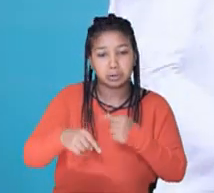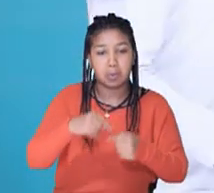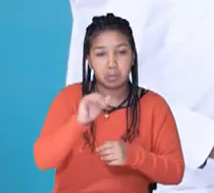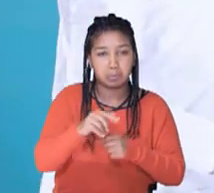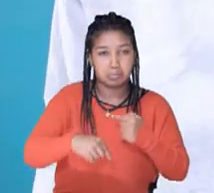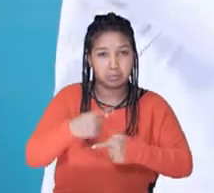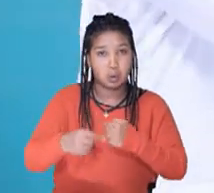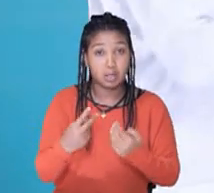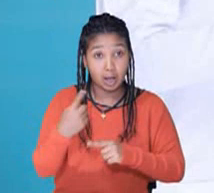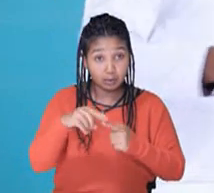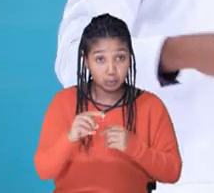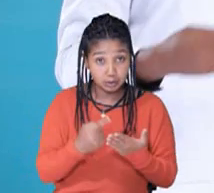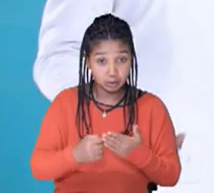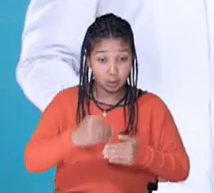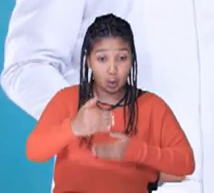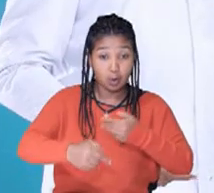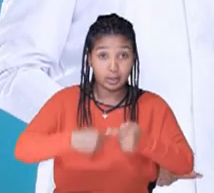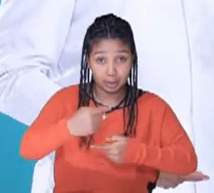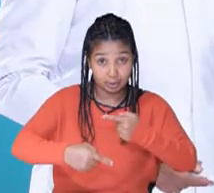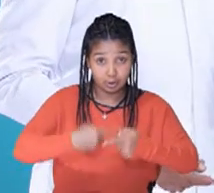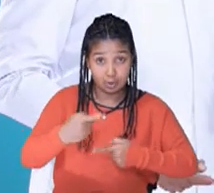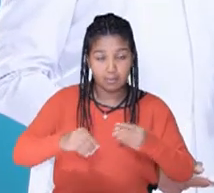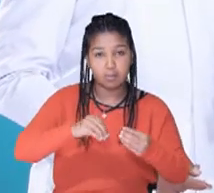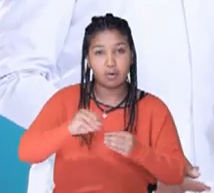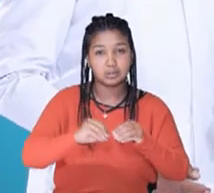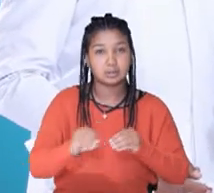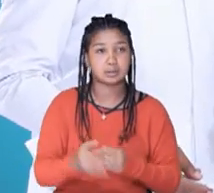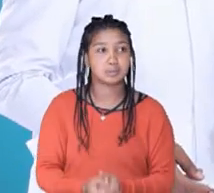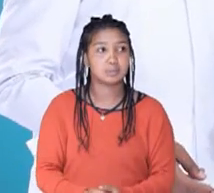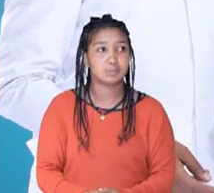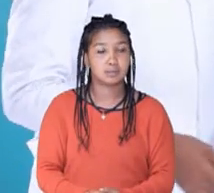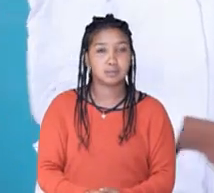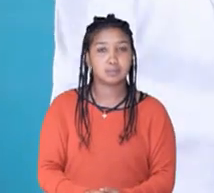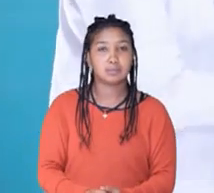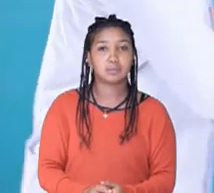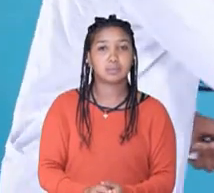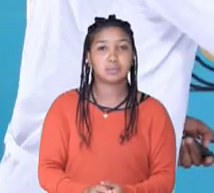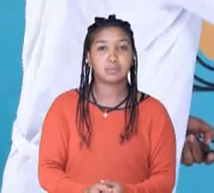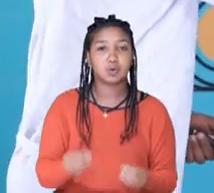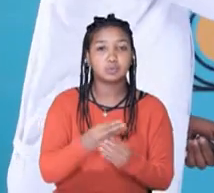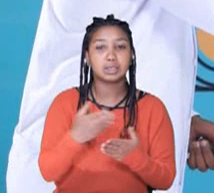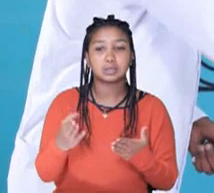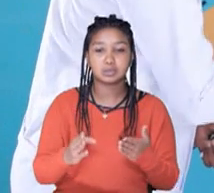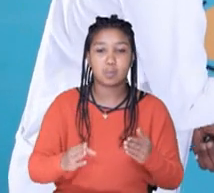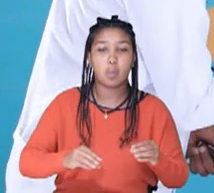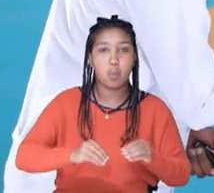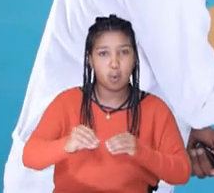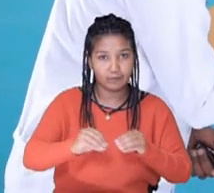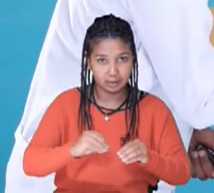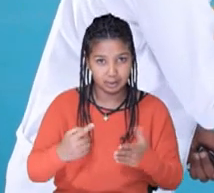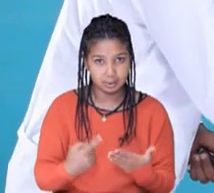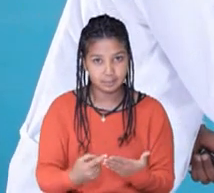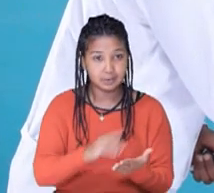Okay? When it comes out of rolling motion, the object itself is moving.